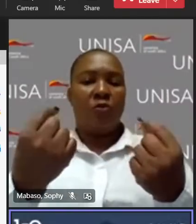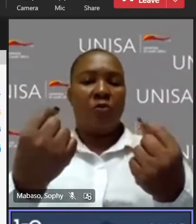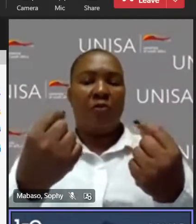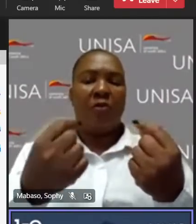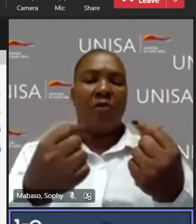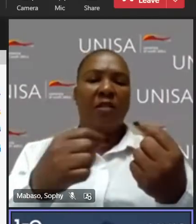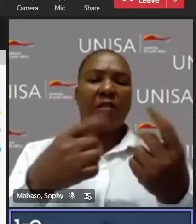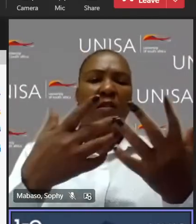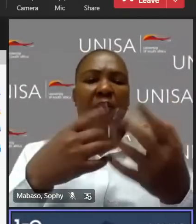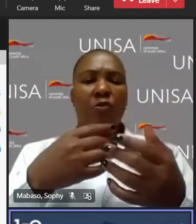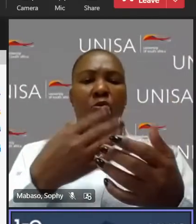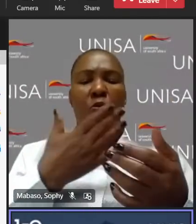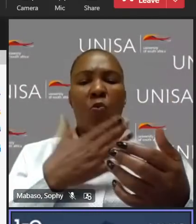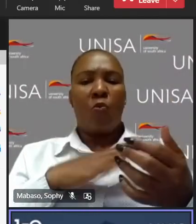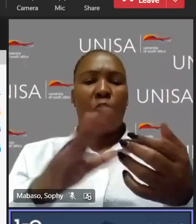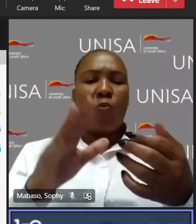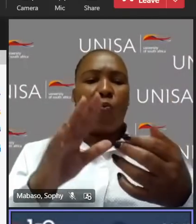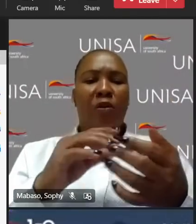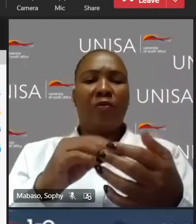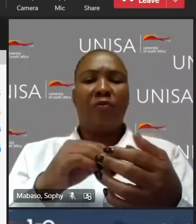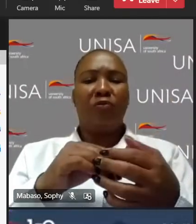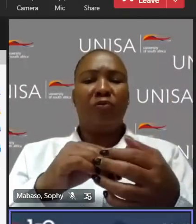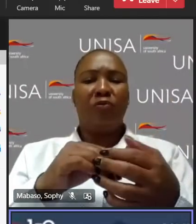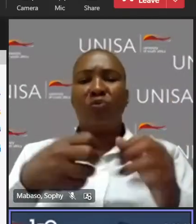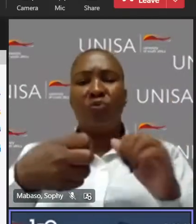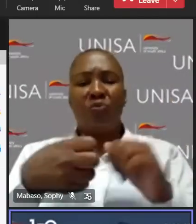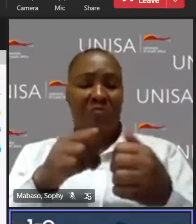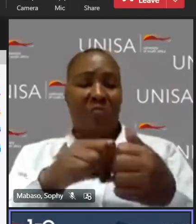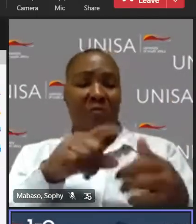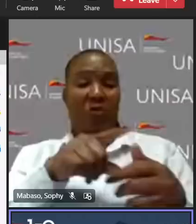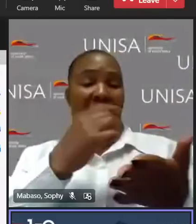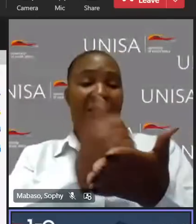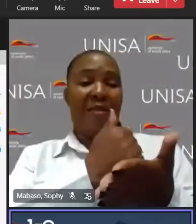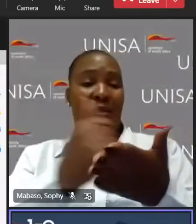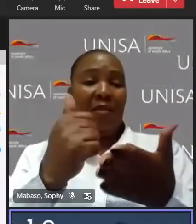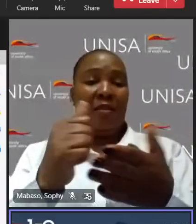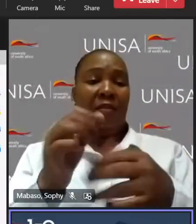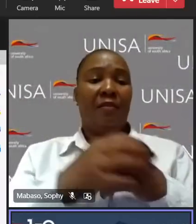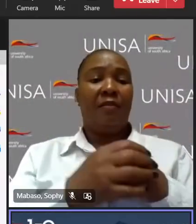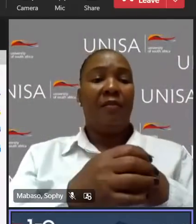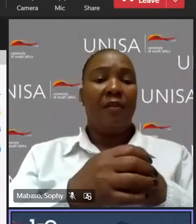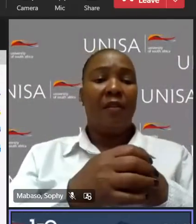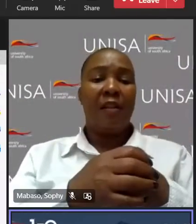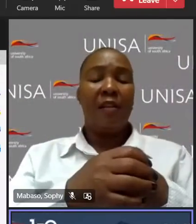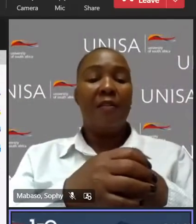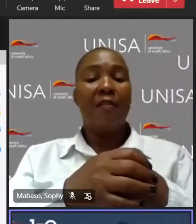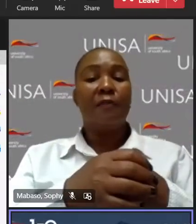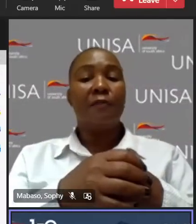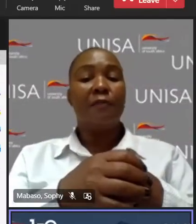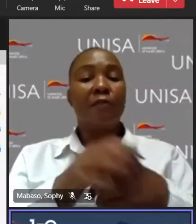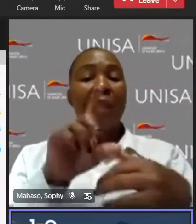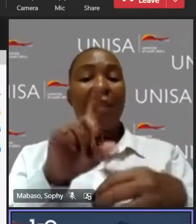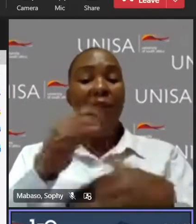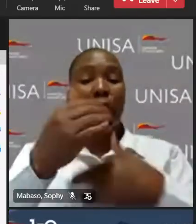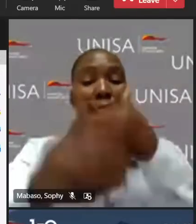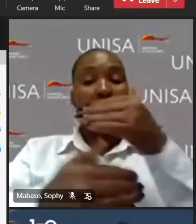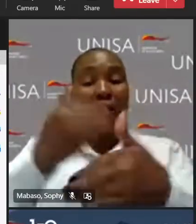mess around with the registration. And it is live the moment that you click on proceed with